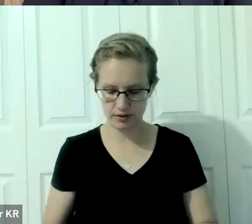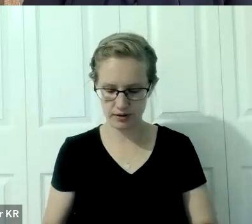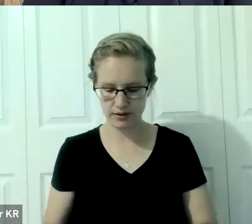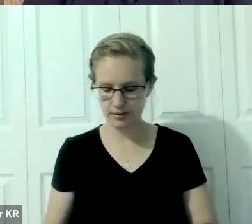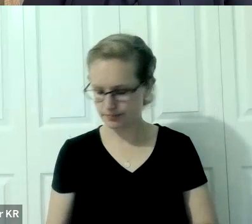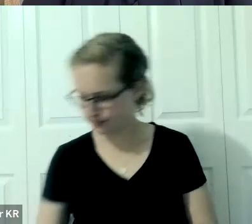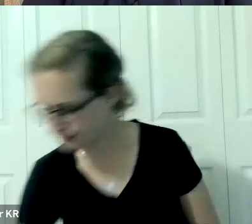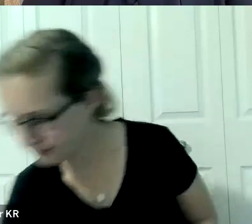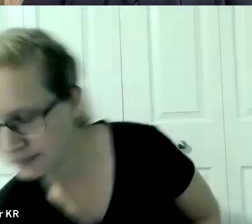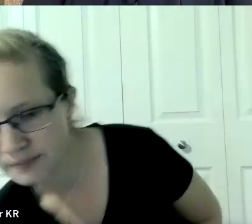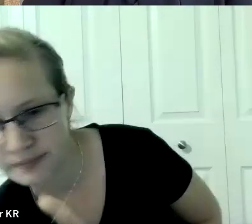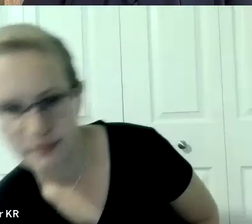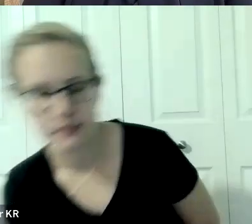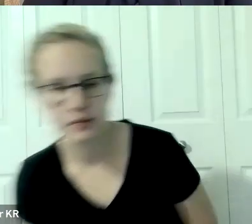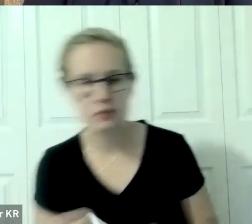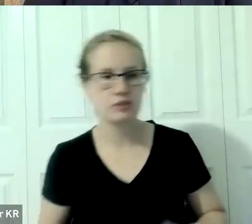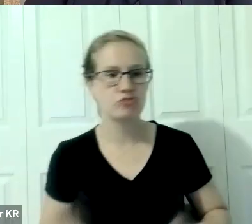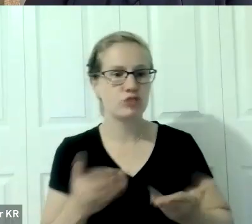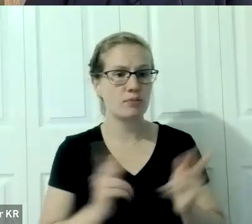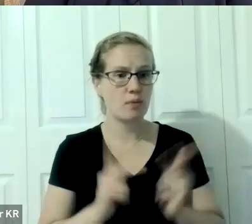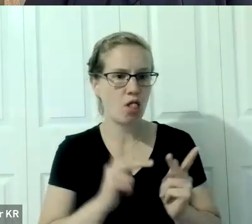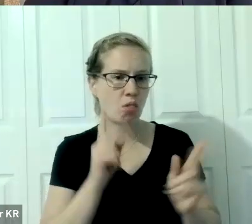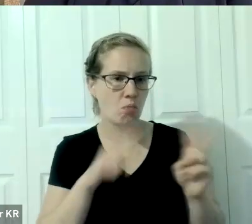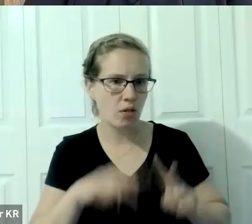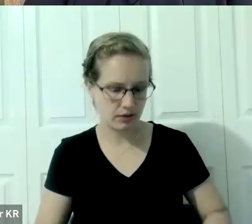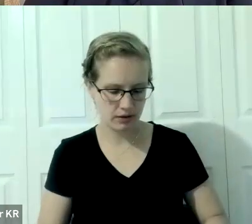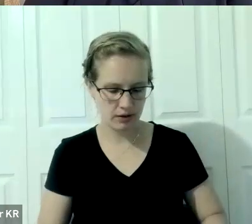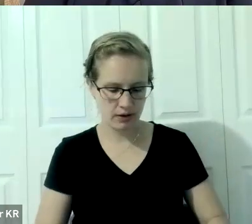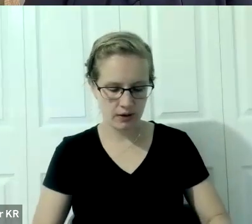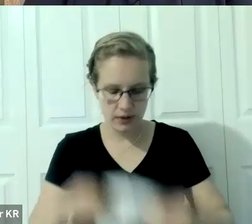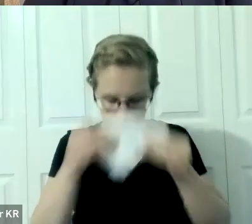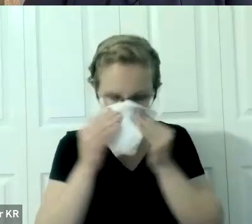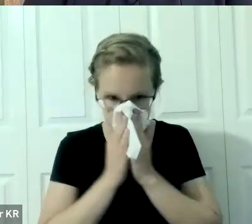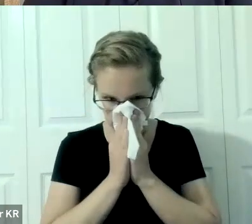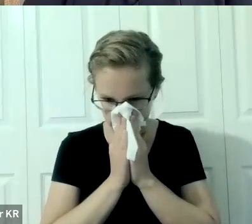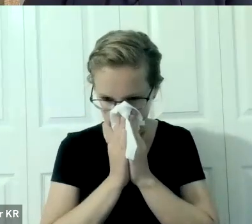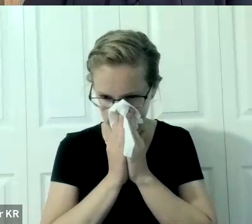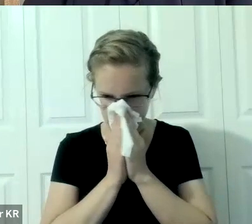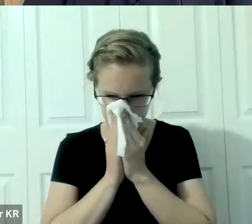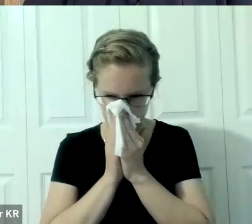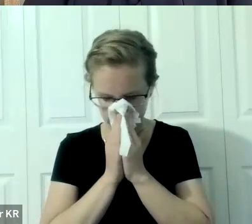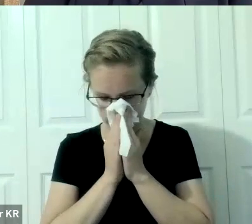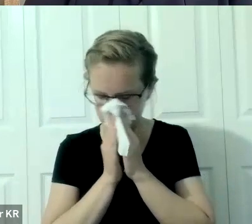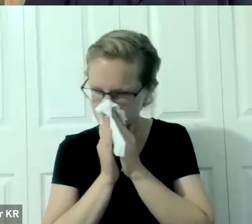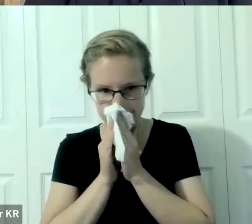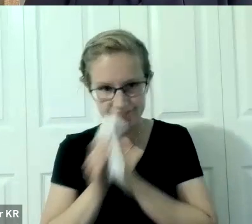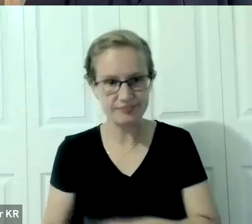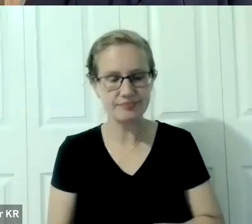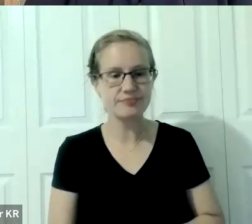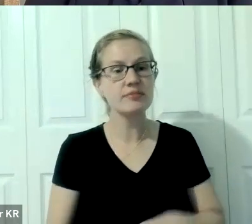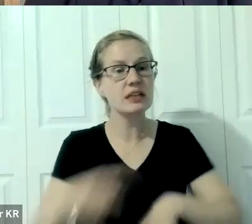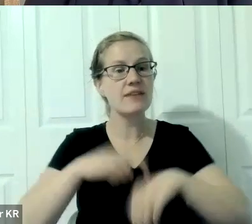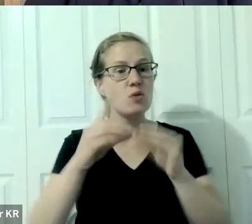would suggest people take a look at. Let's see, before we wrap up, if we have time for one other question